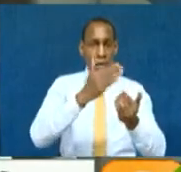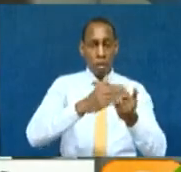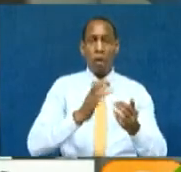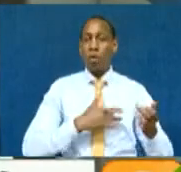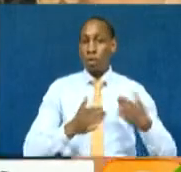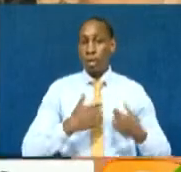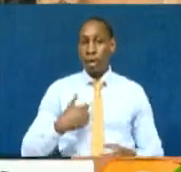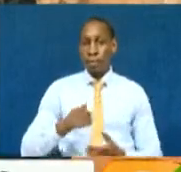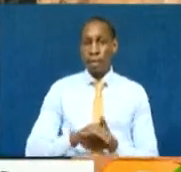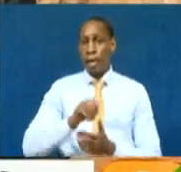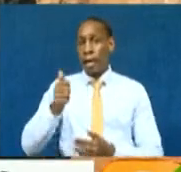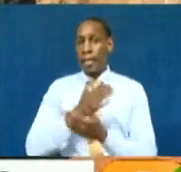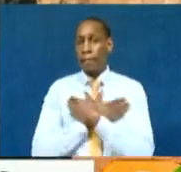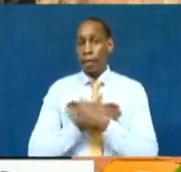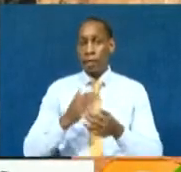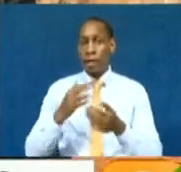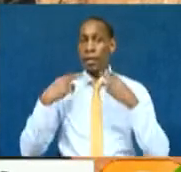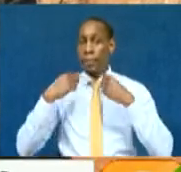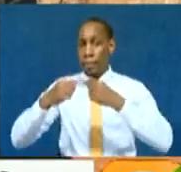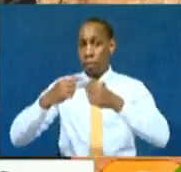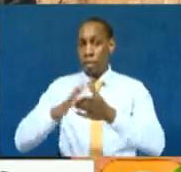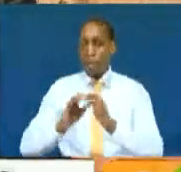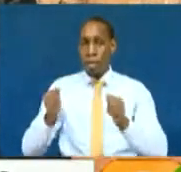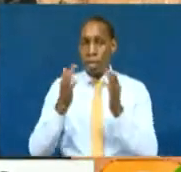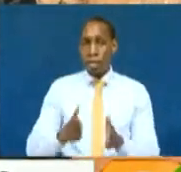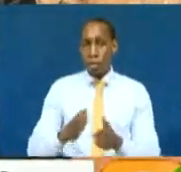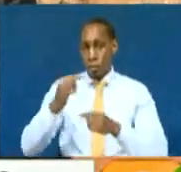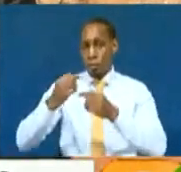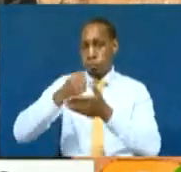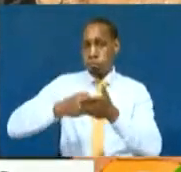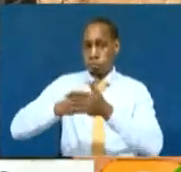they are concerned about their colleague who is still trapped, with rescuers intensifying the search.